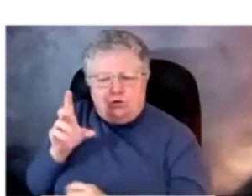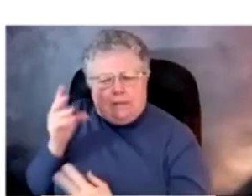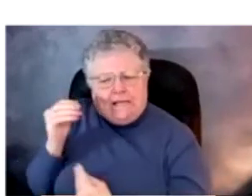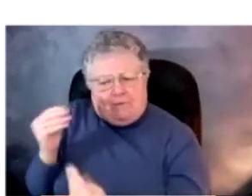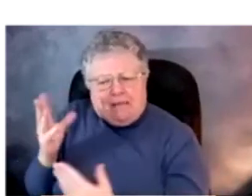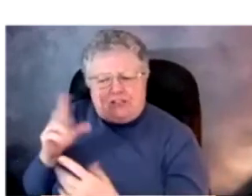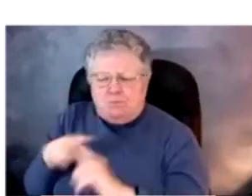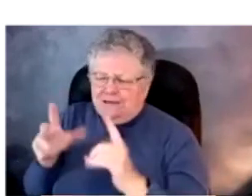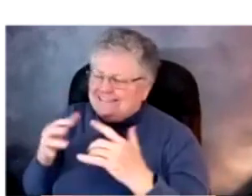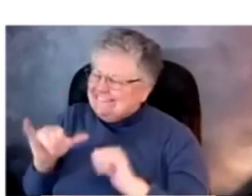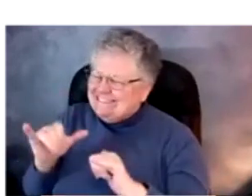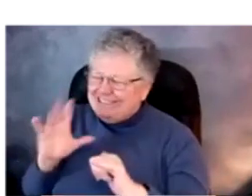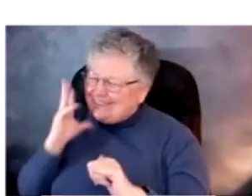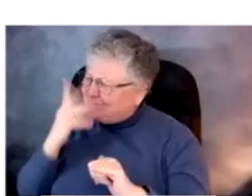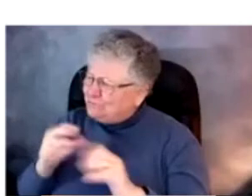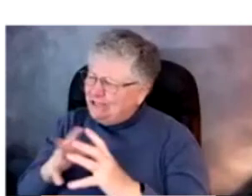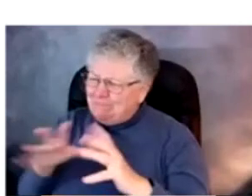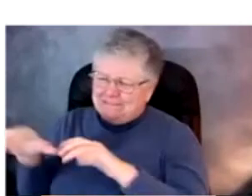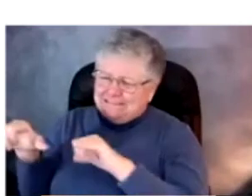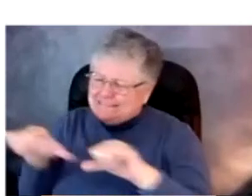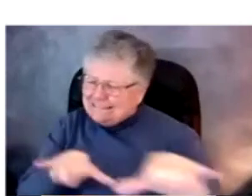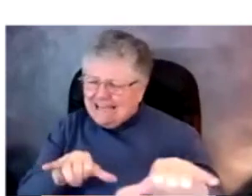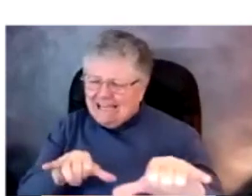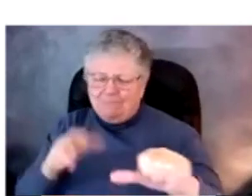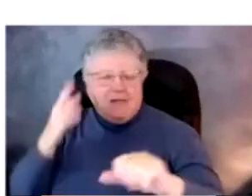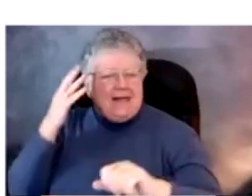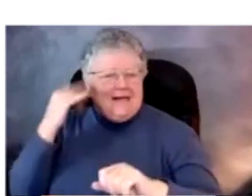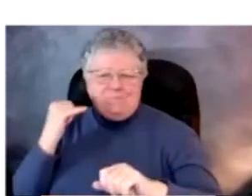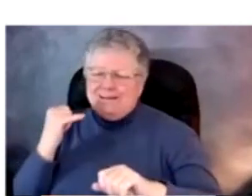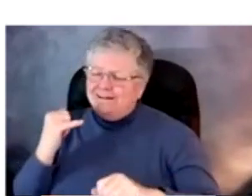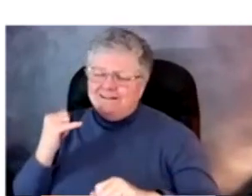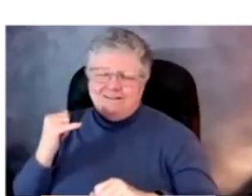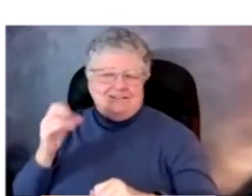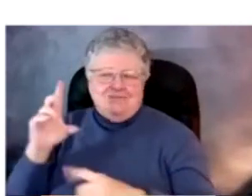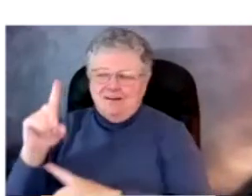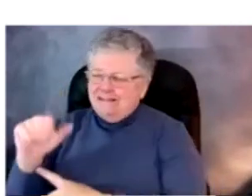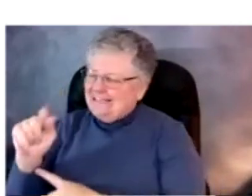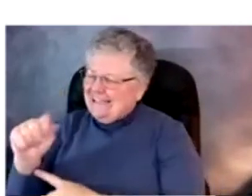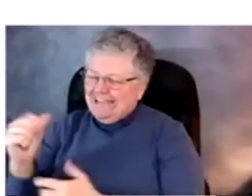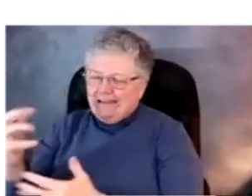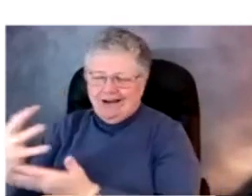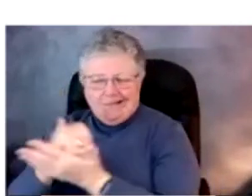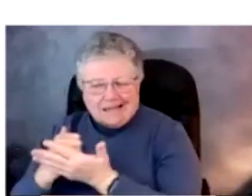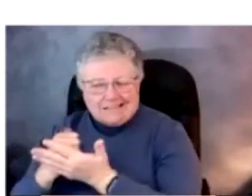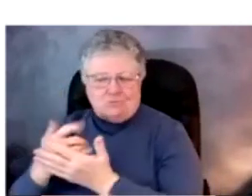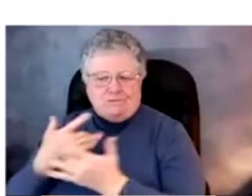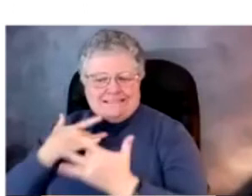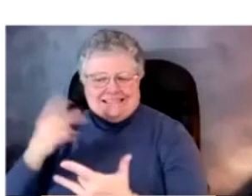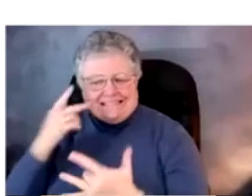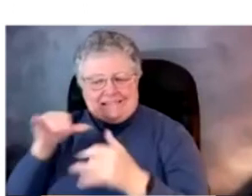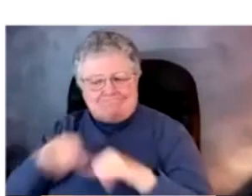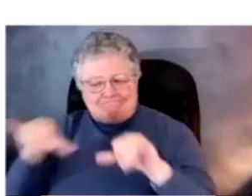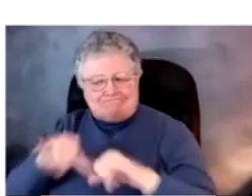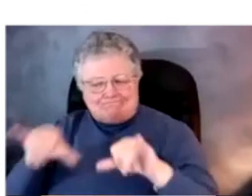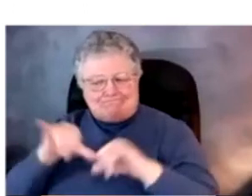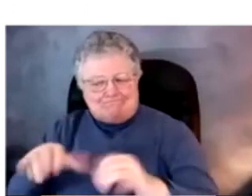it hasn't changed a ton because of the way that the data is collected. We don't see a ton of change. And you